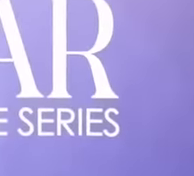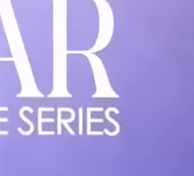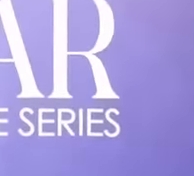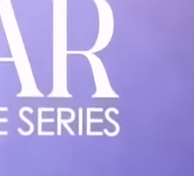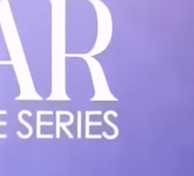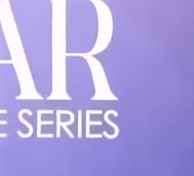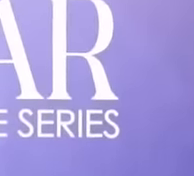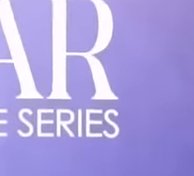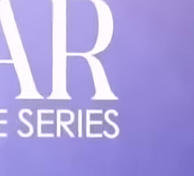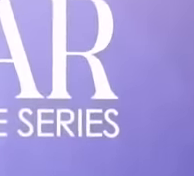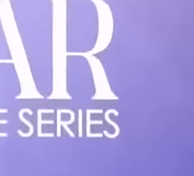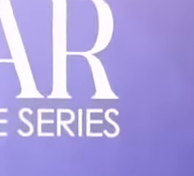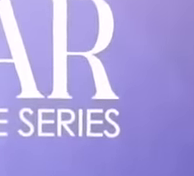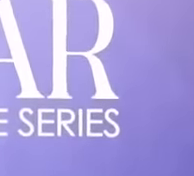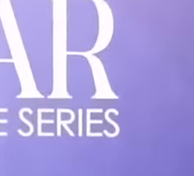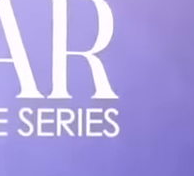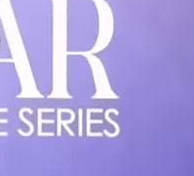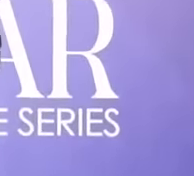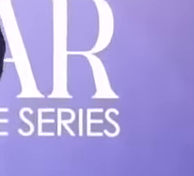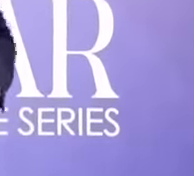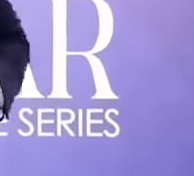lawgiver, Jesus Christ.